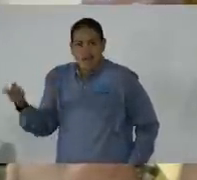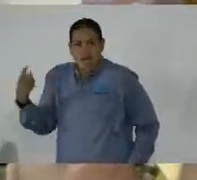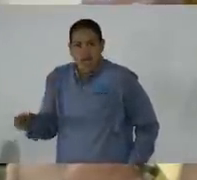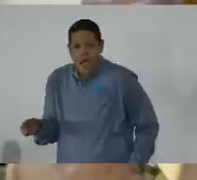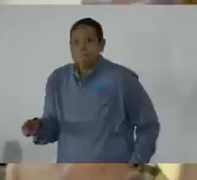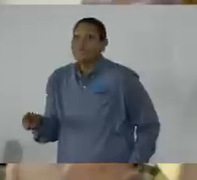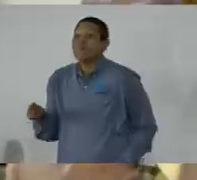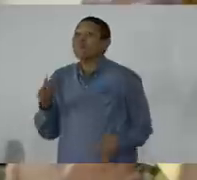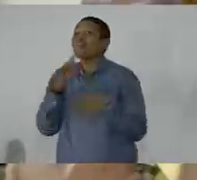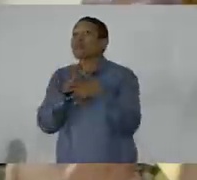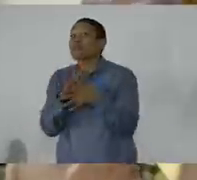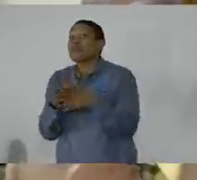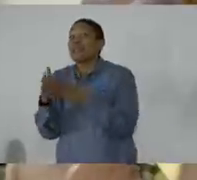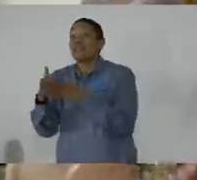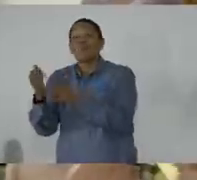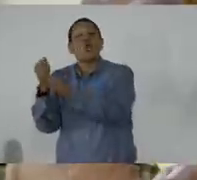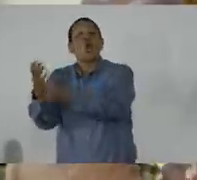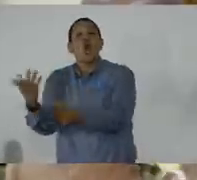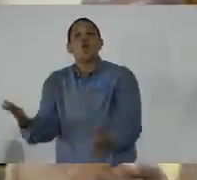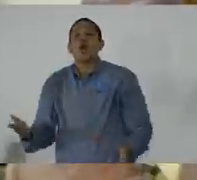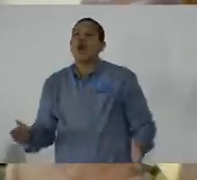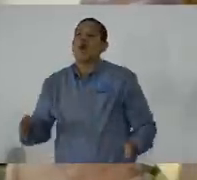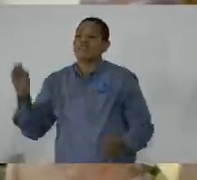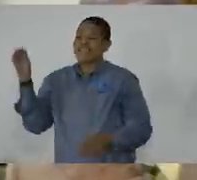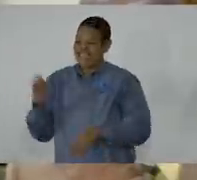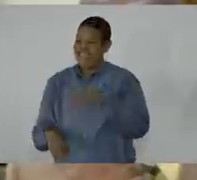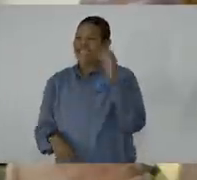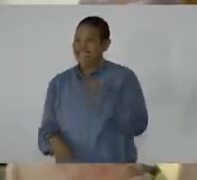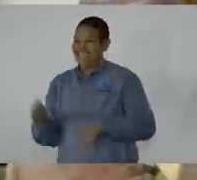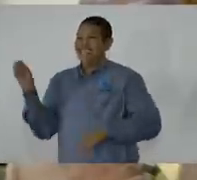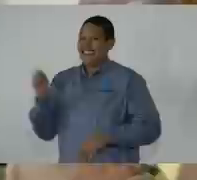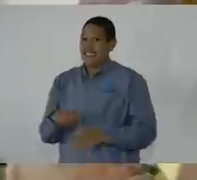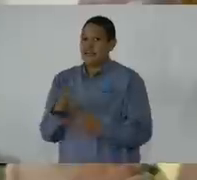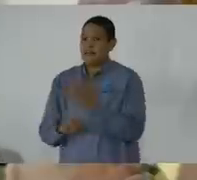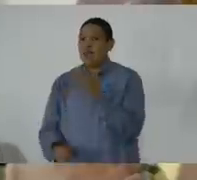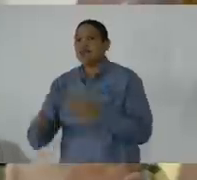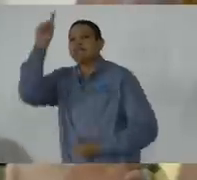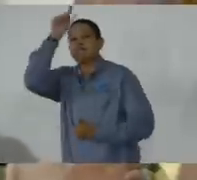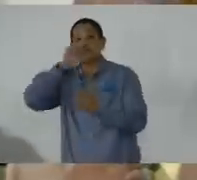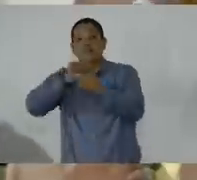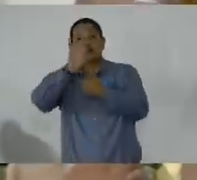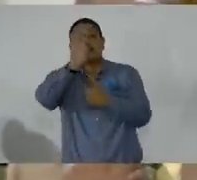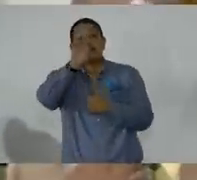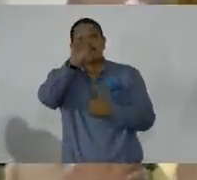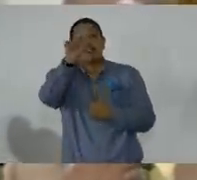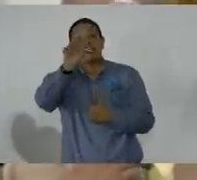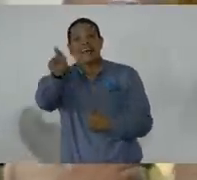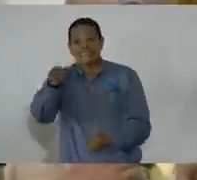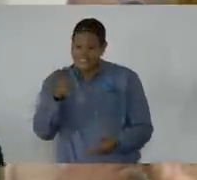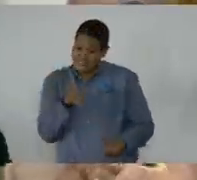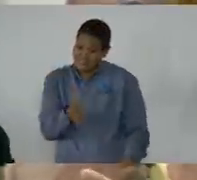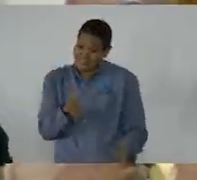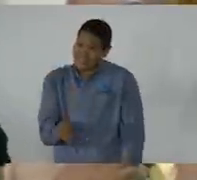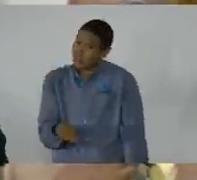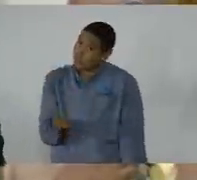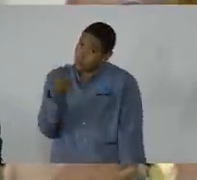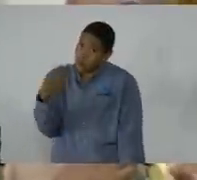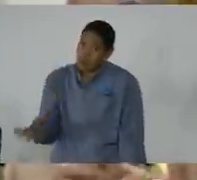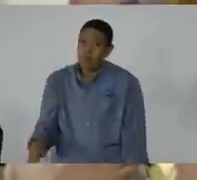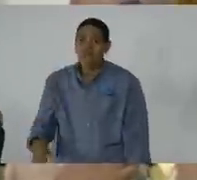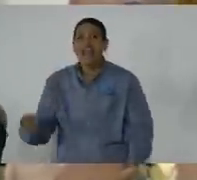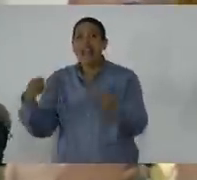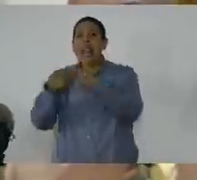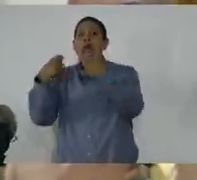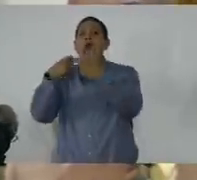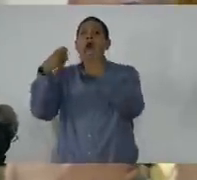fish, caused by rising input prices, including fertilizers and feed, as well as high energy costs. All of